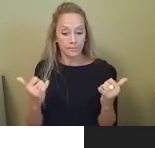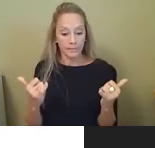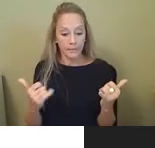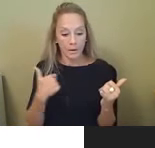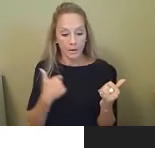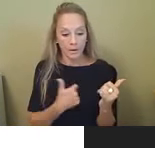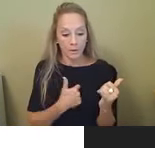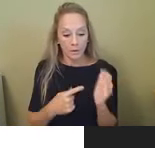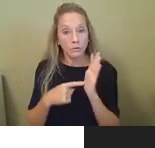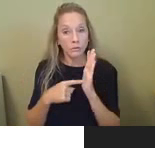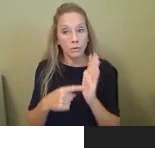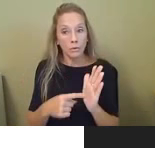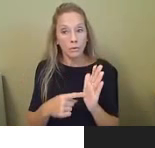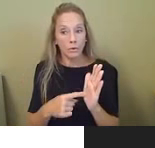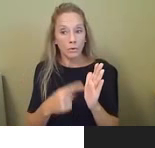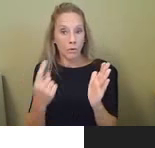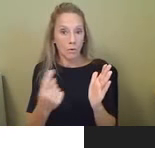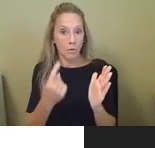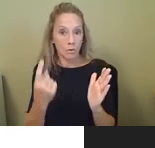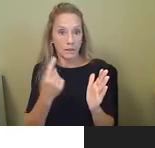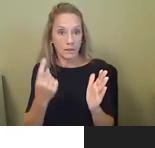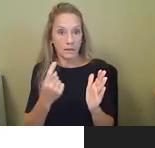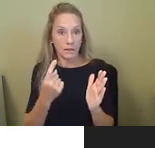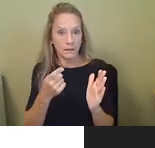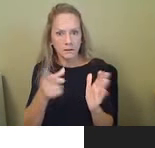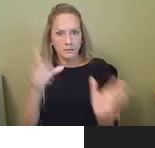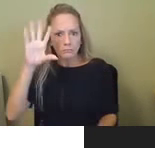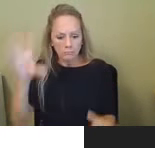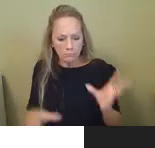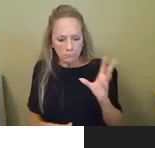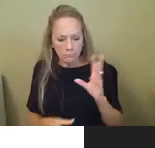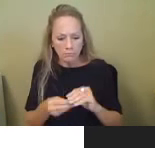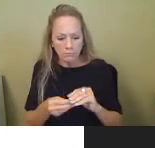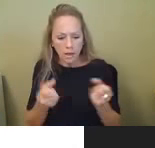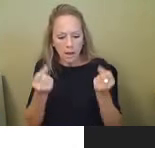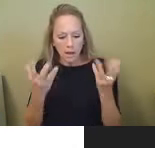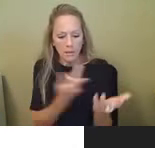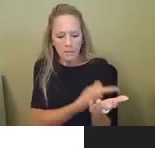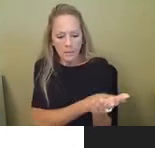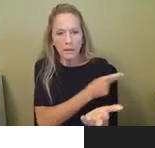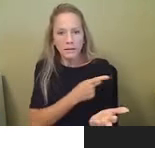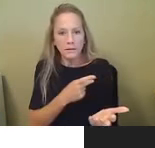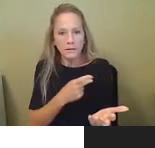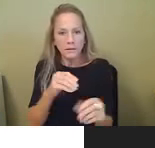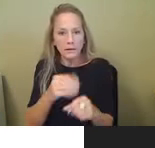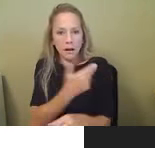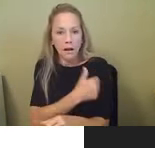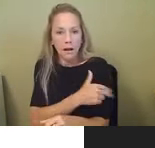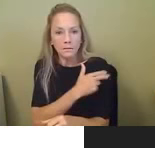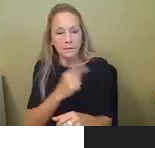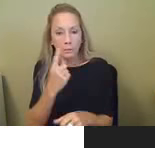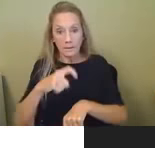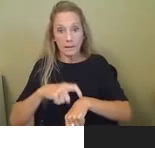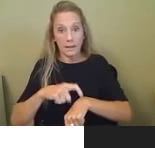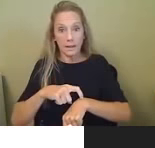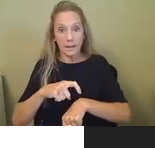you. This is the number of patients in the hospital across the district at any one time. I'll note that the